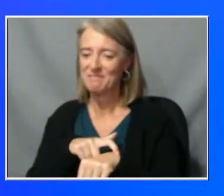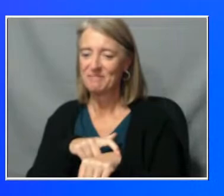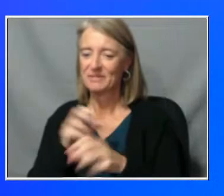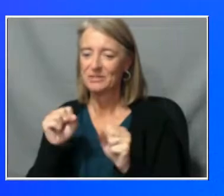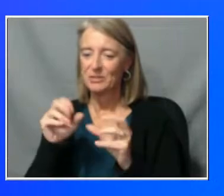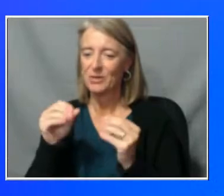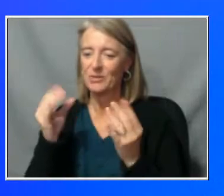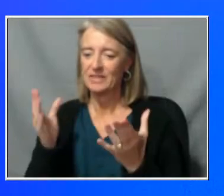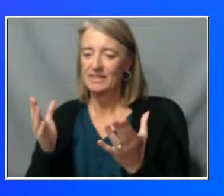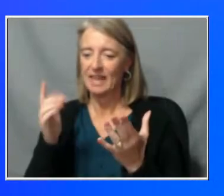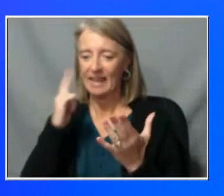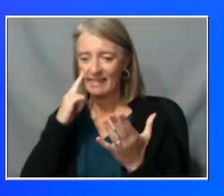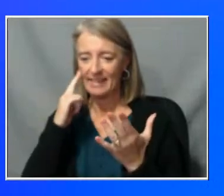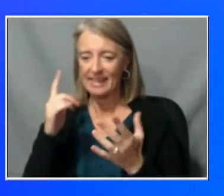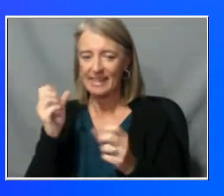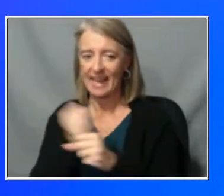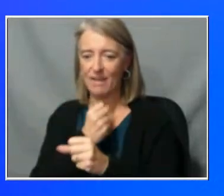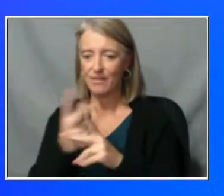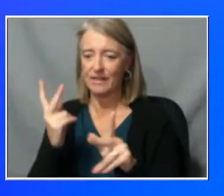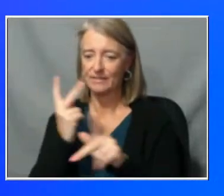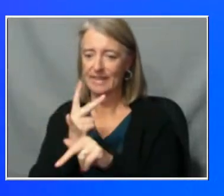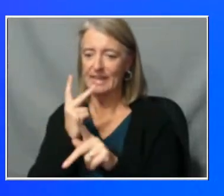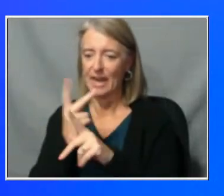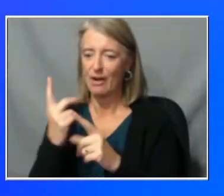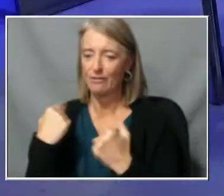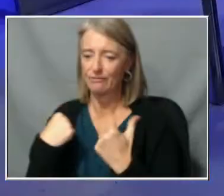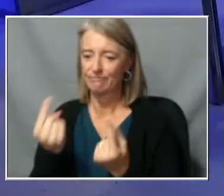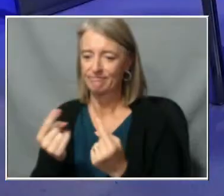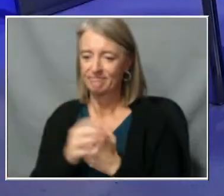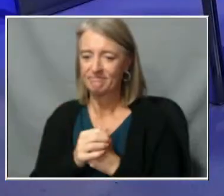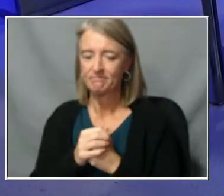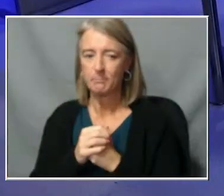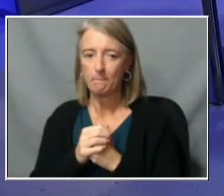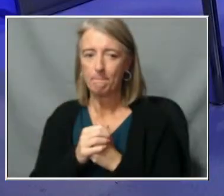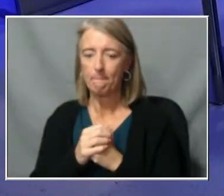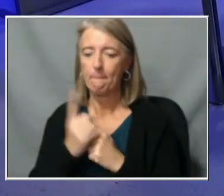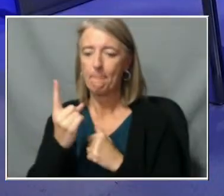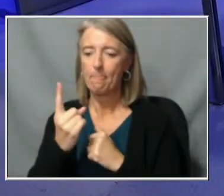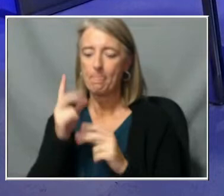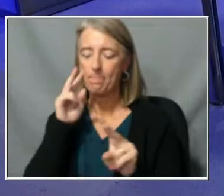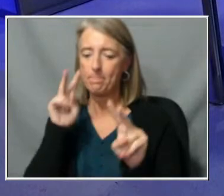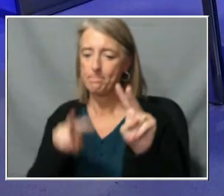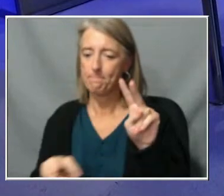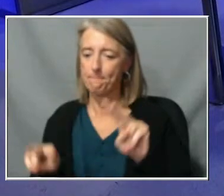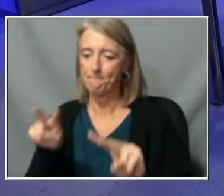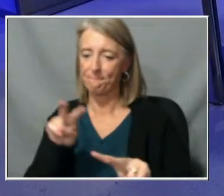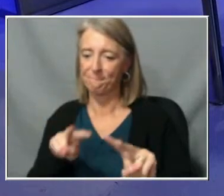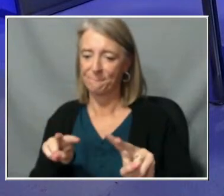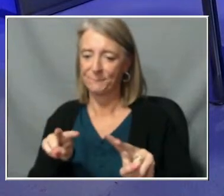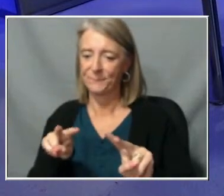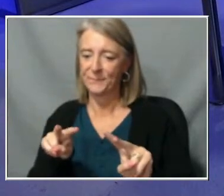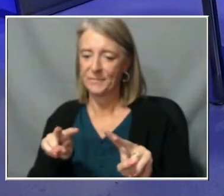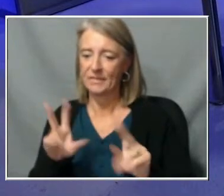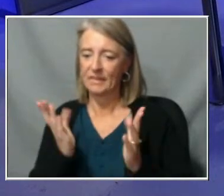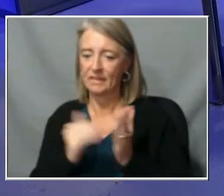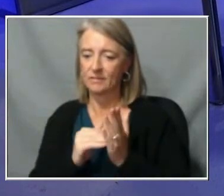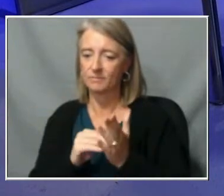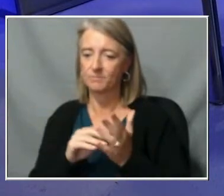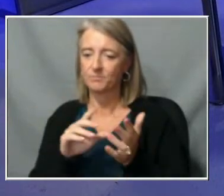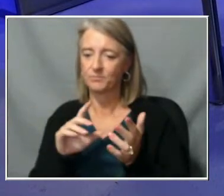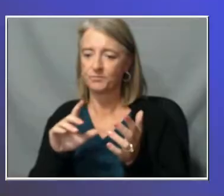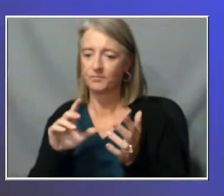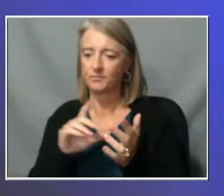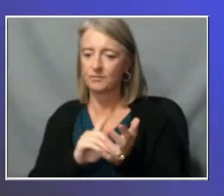got, I think, everything taken care of. One of the things that we look at is, again, to Dr. Calendar Rich's